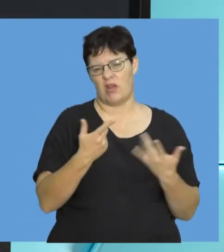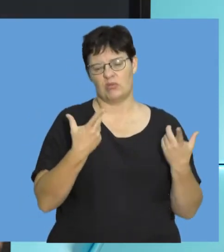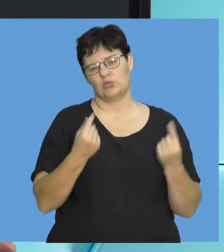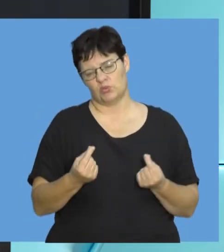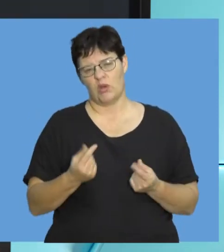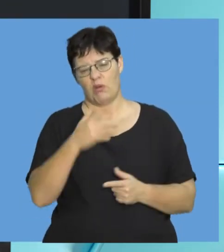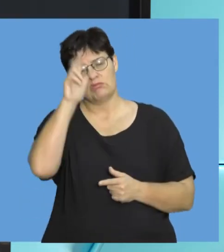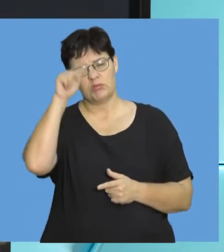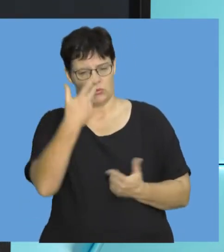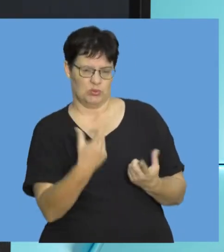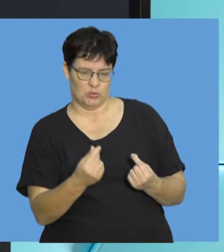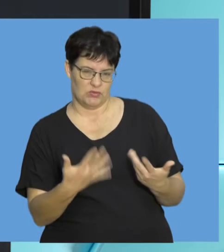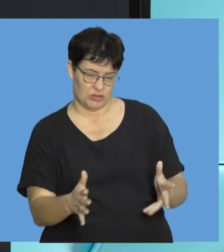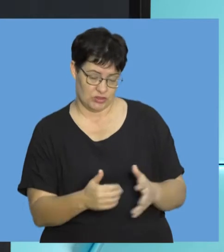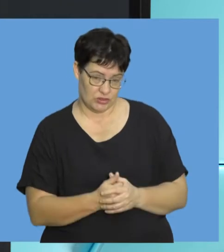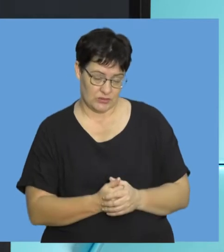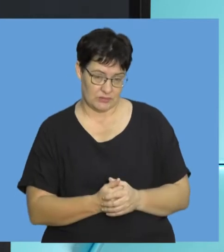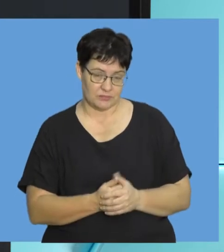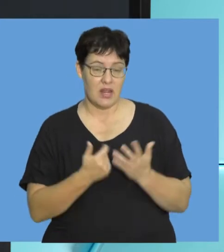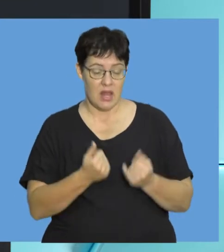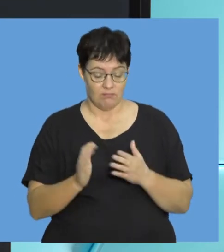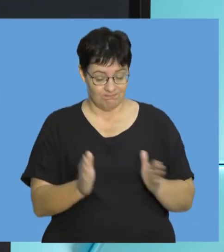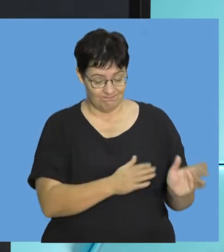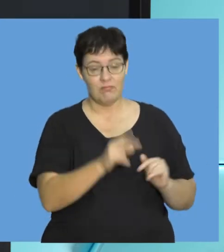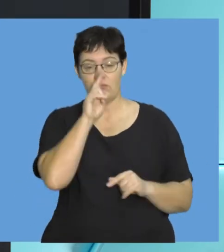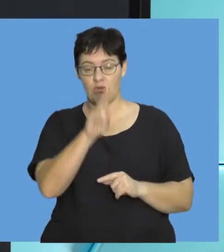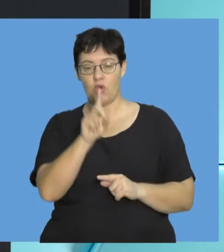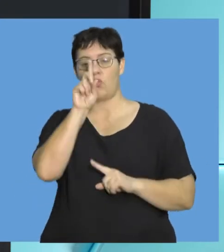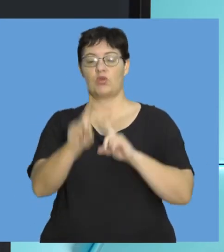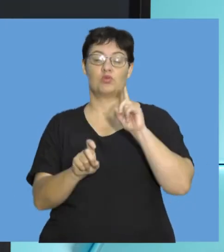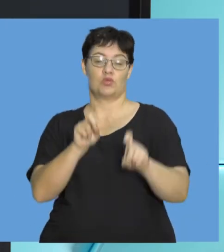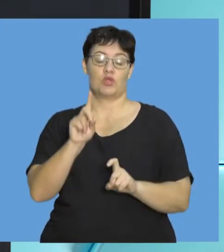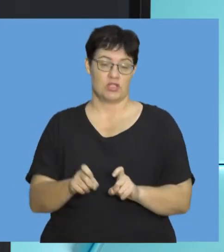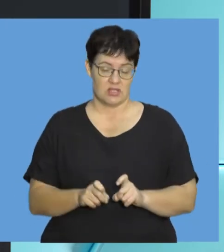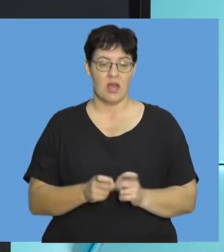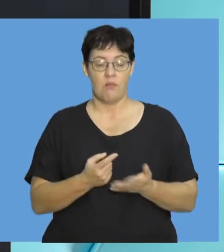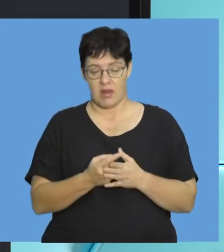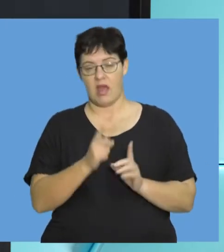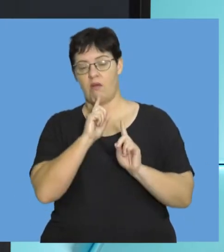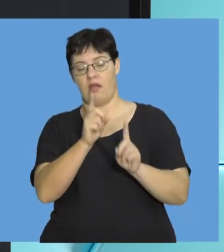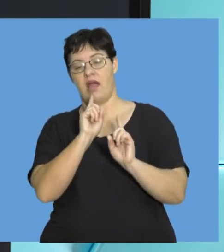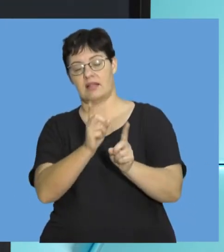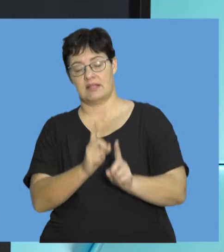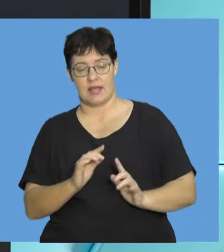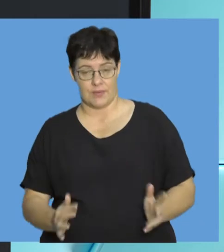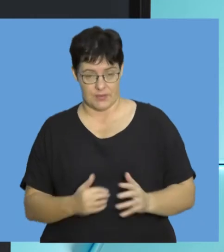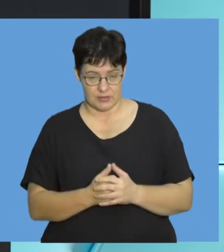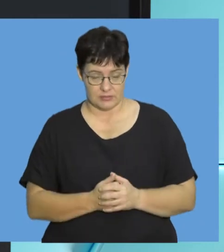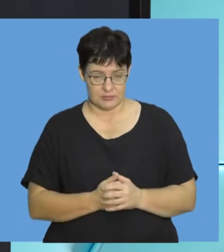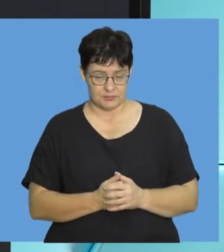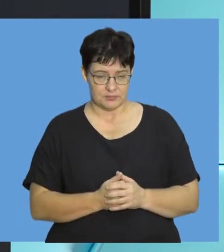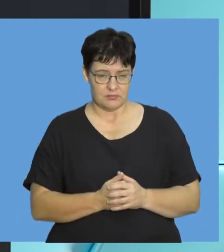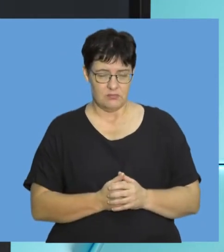doing what you are supposed to do. Now let's look at a few questions that exactly ask this, right? Now, because we're dealing